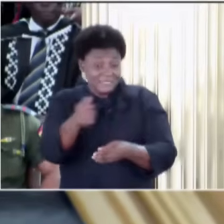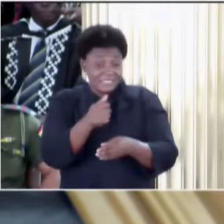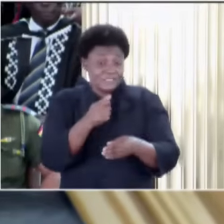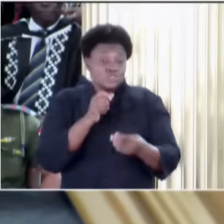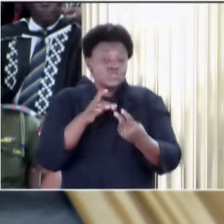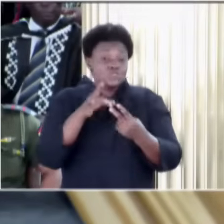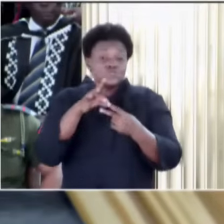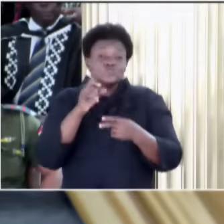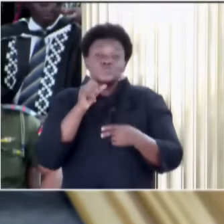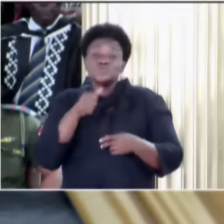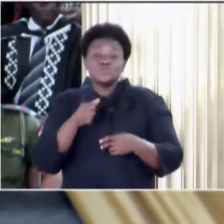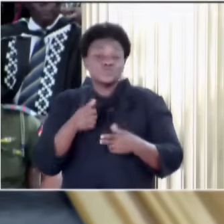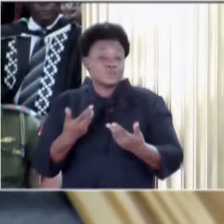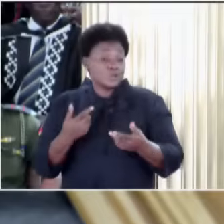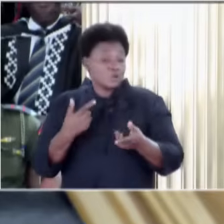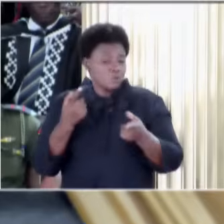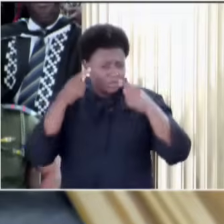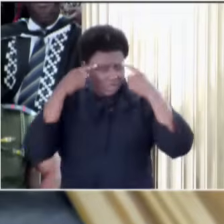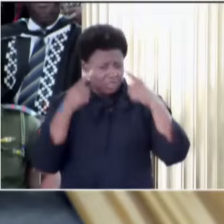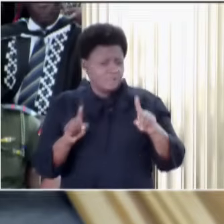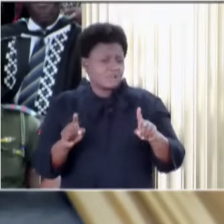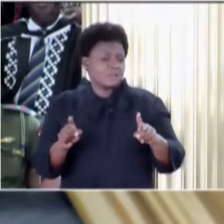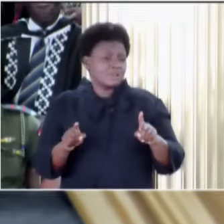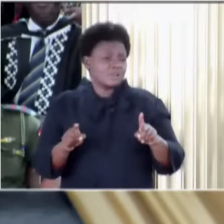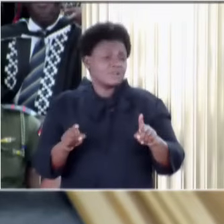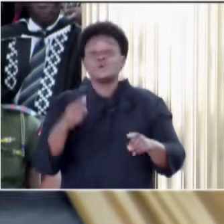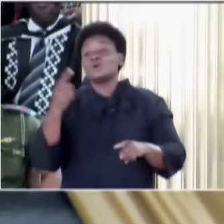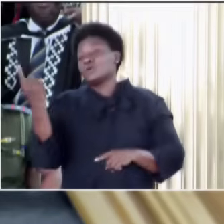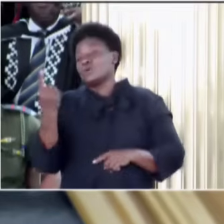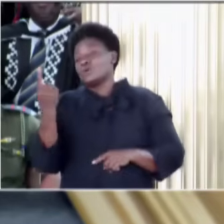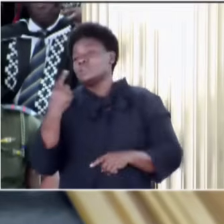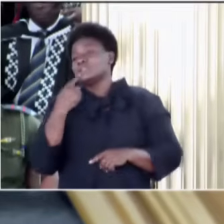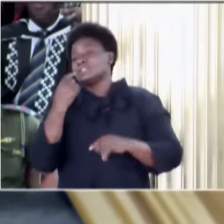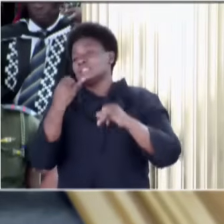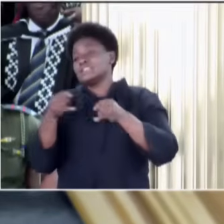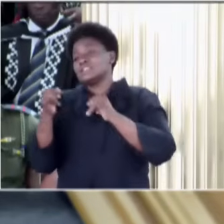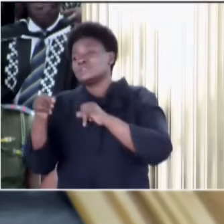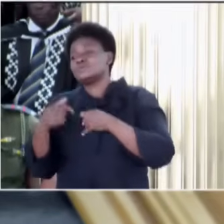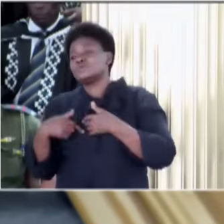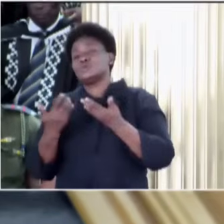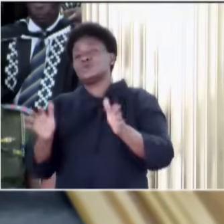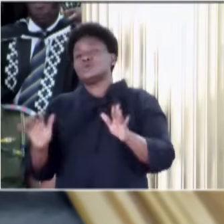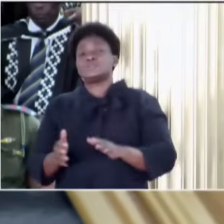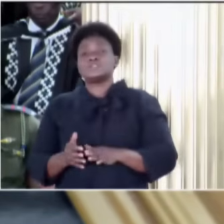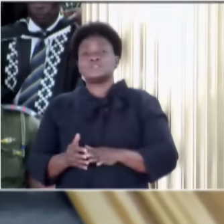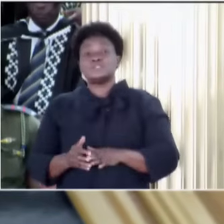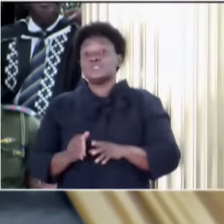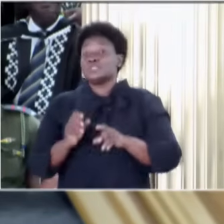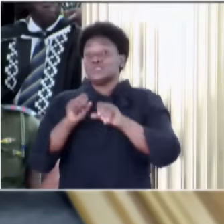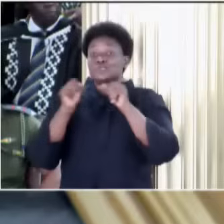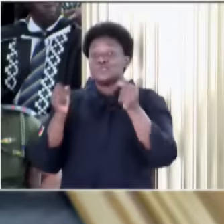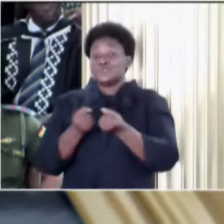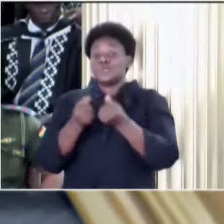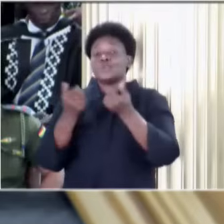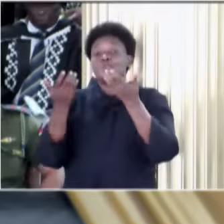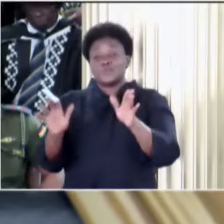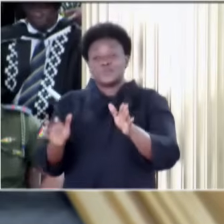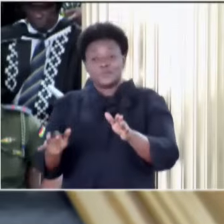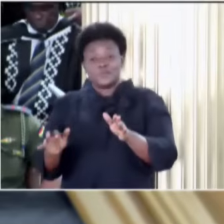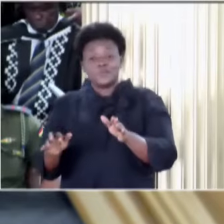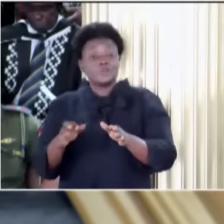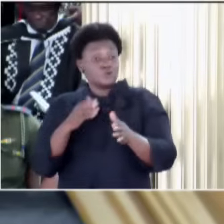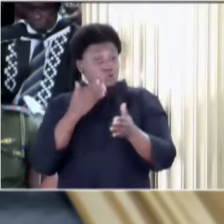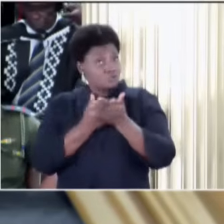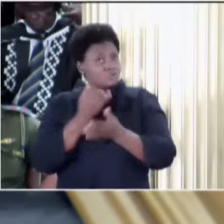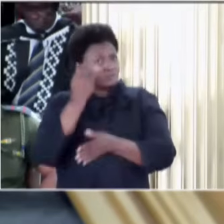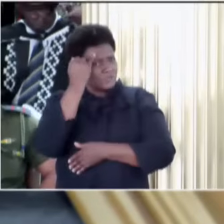to. And when that happens, it is only the individual who loses. Society loses. A good